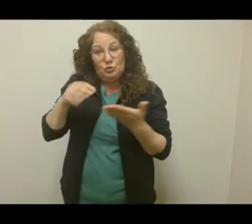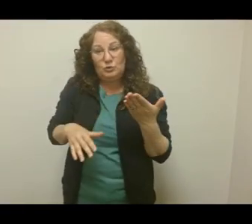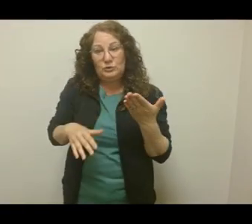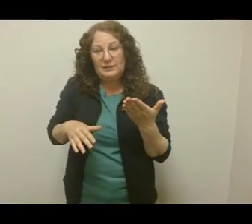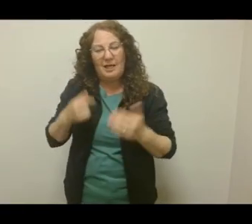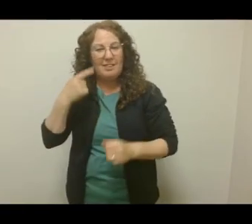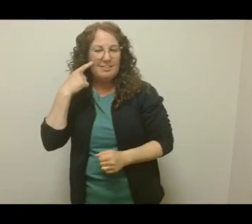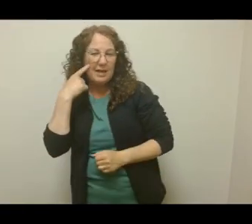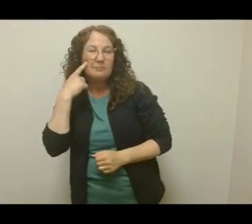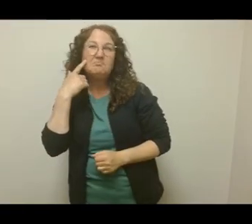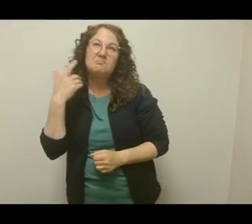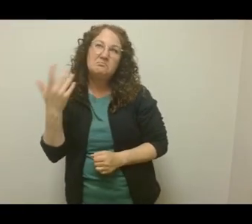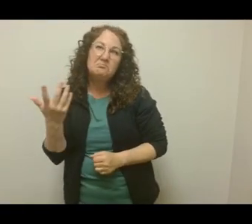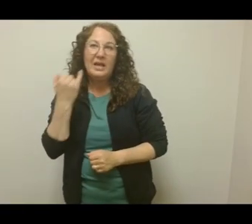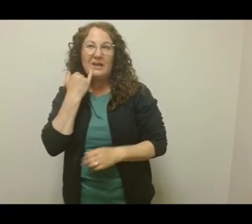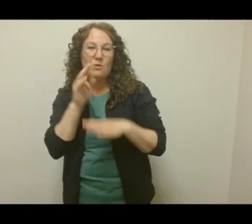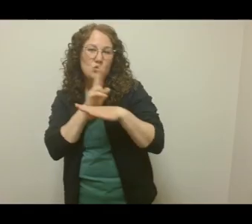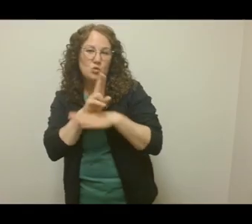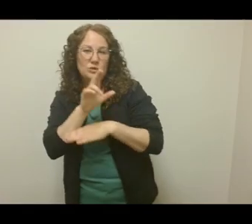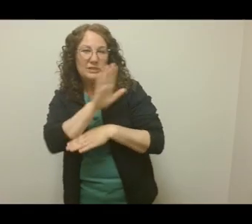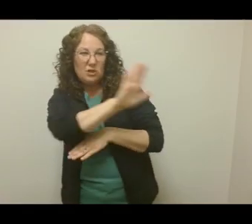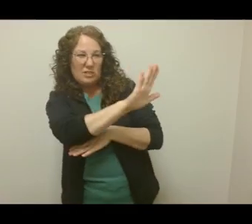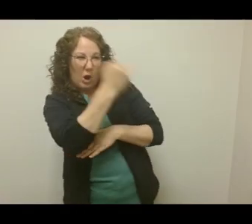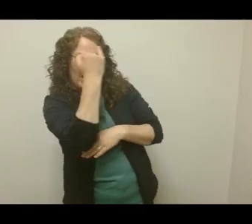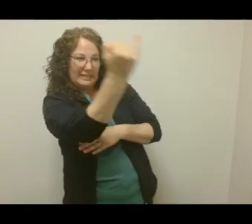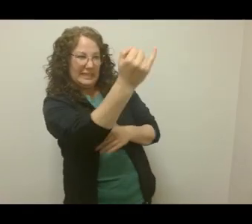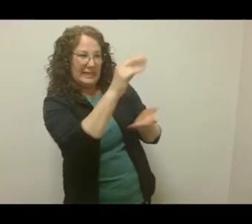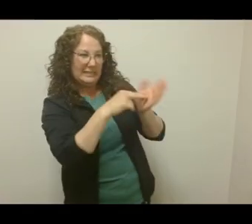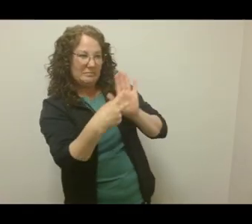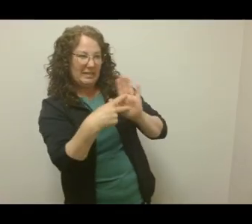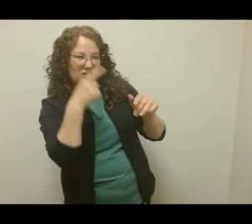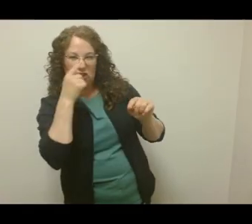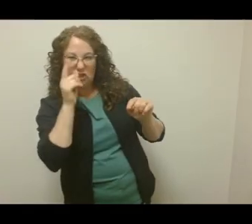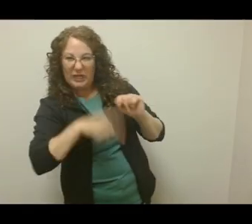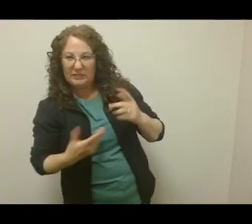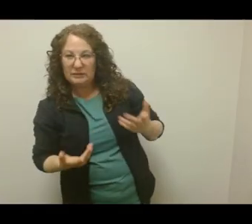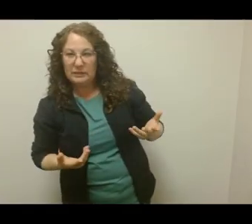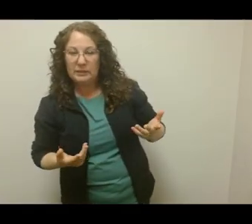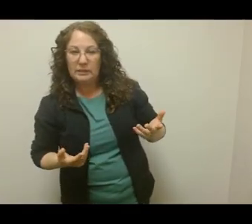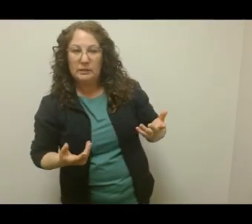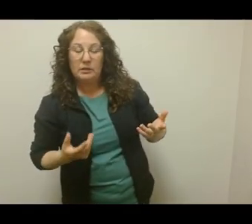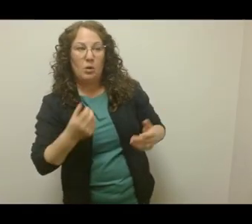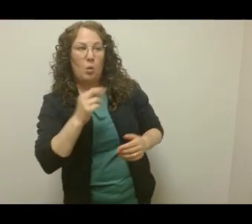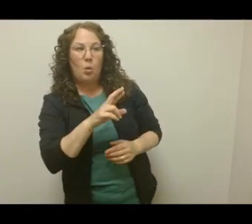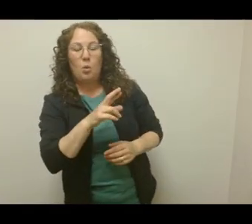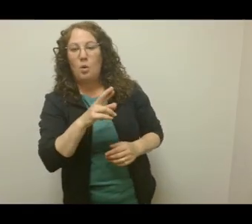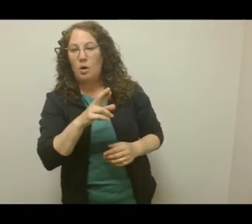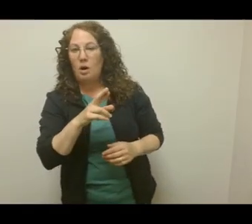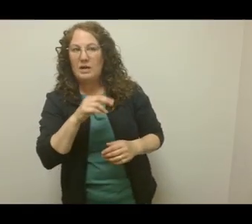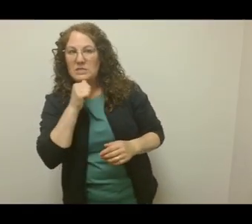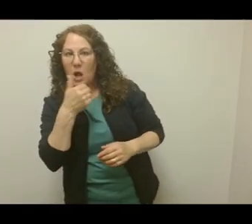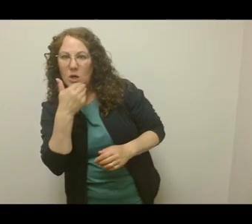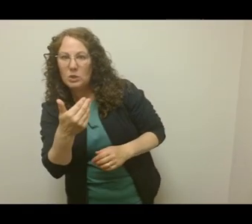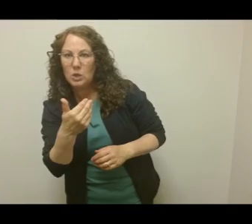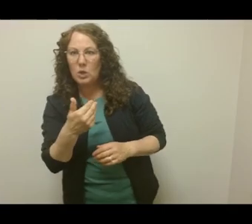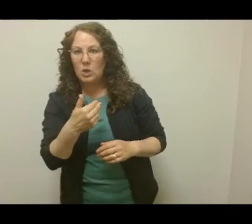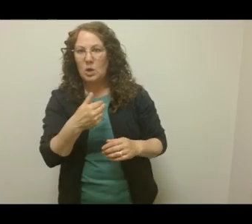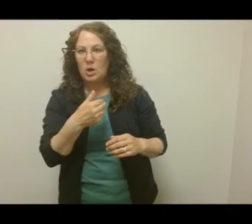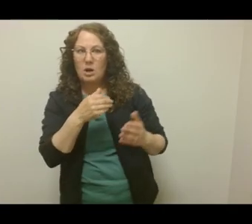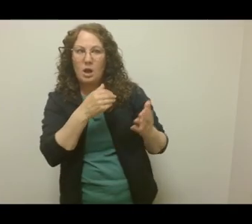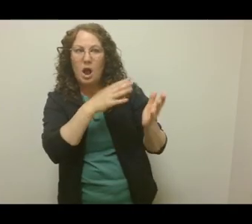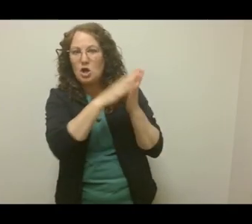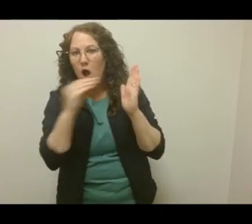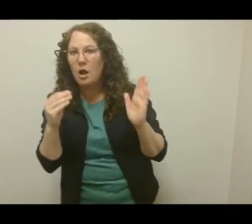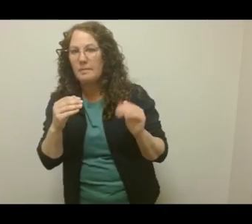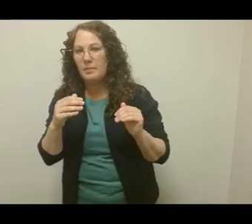think that by using someone else's ideas, it's kind of like cheating, or it's not as good as just writing the